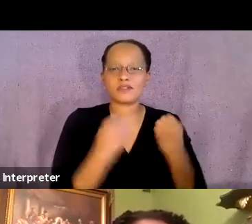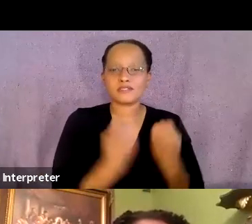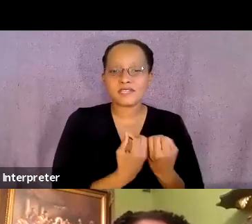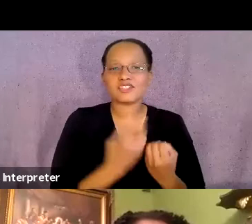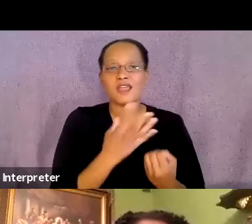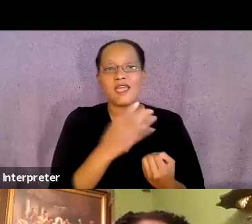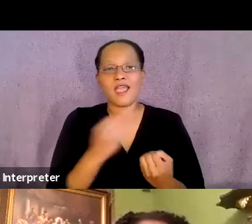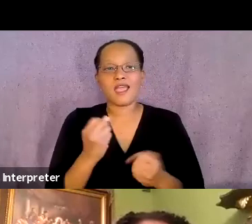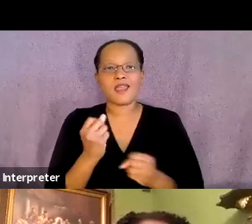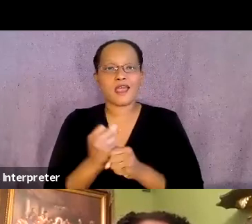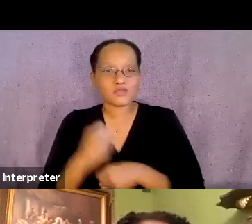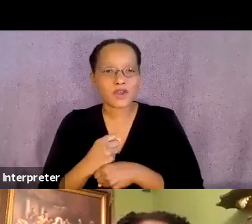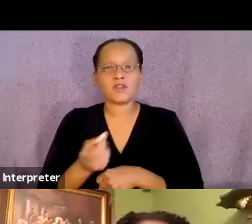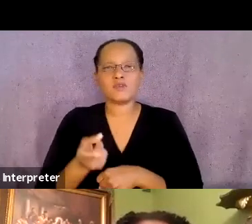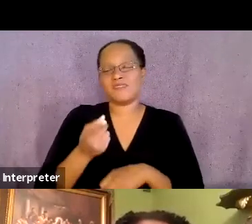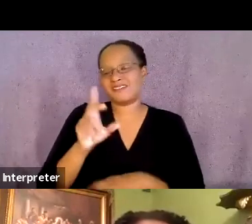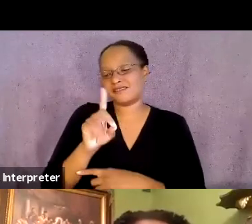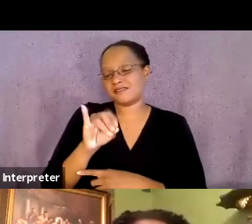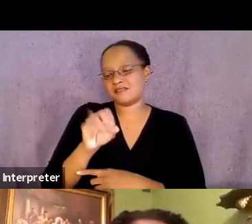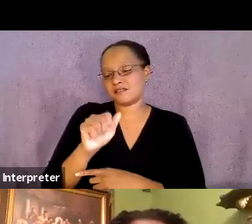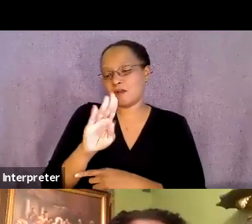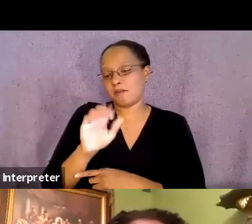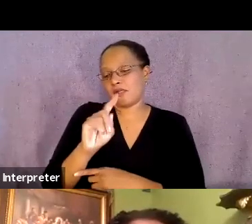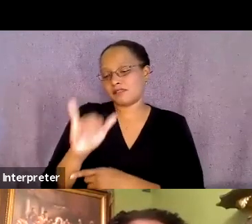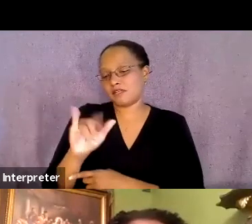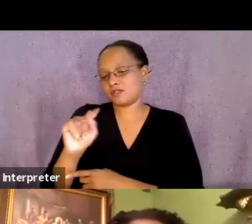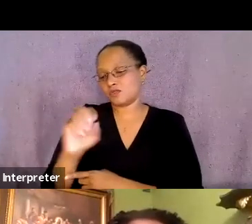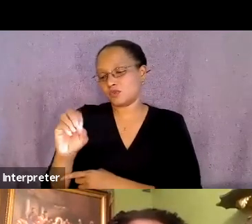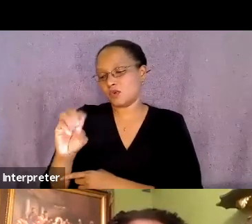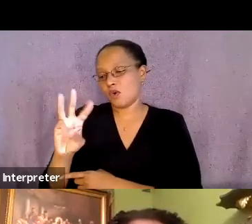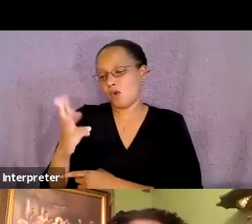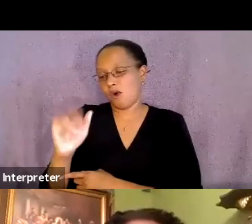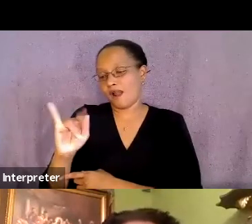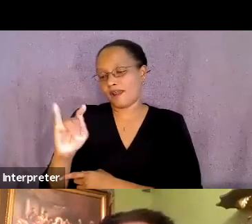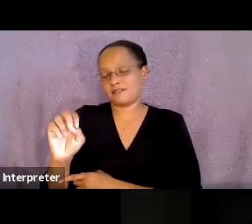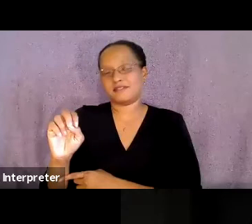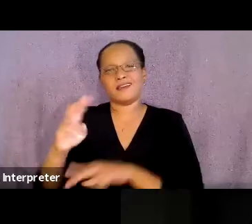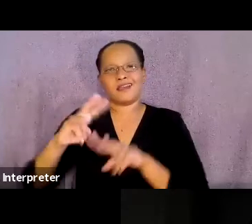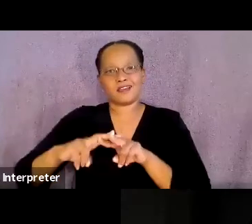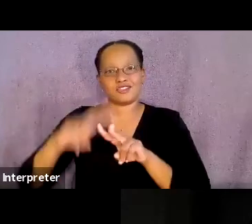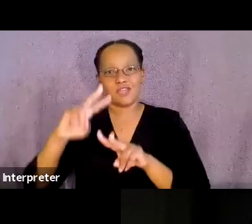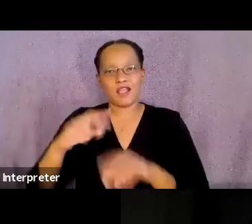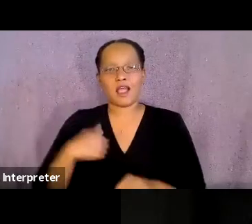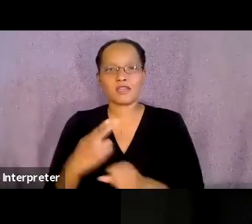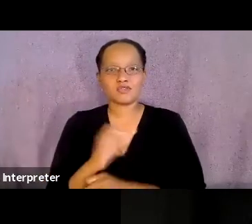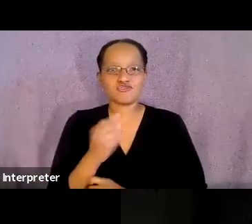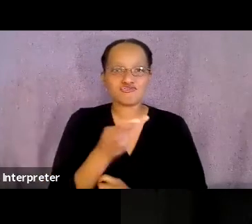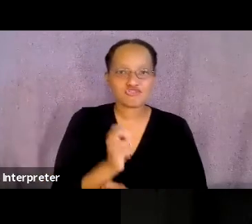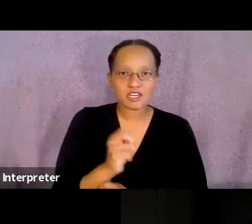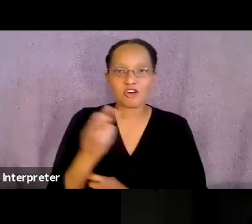the Disability2White hashtag. I use she, her pronouns, and I'm going to give an audio description of